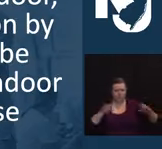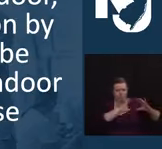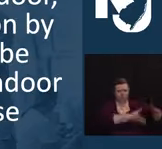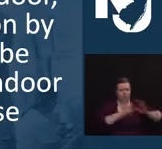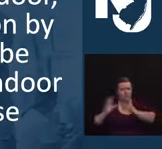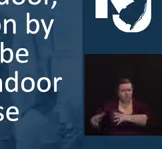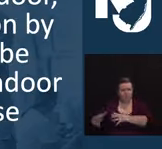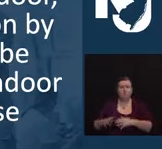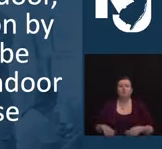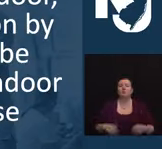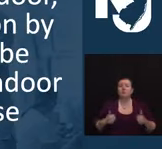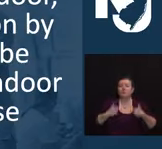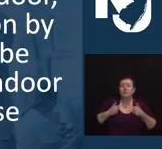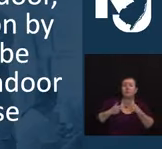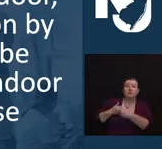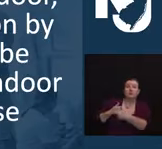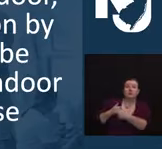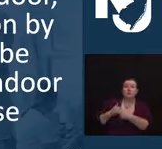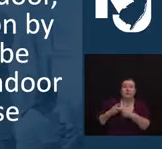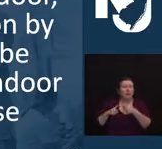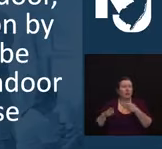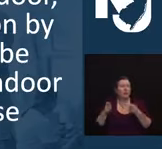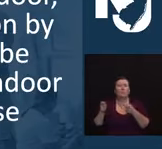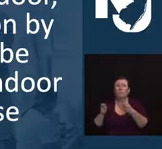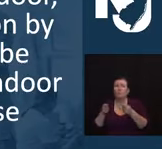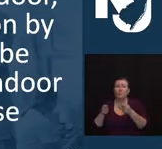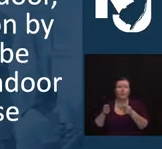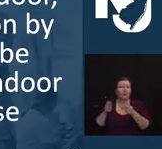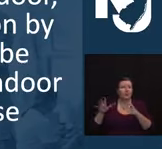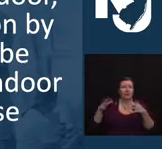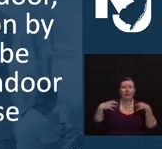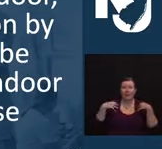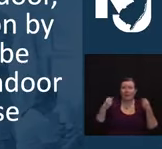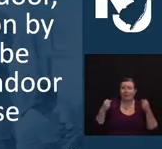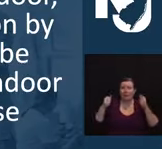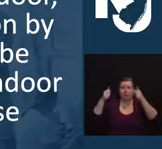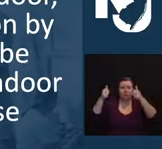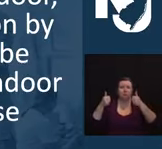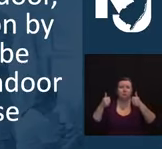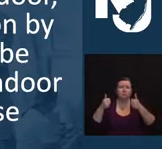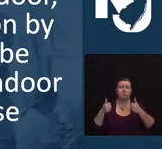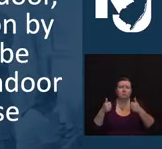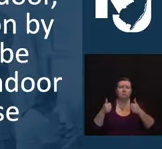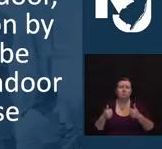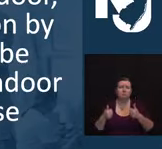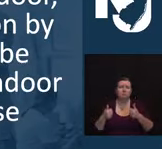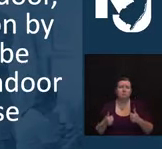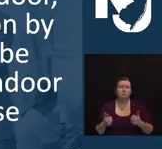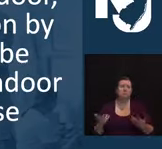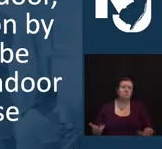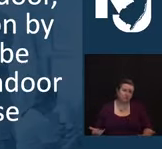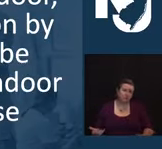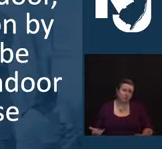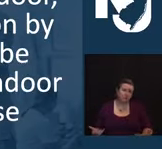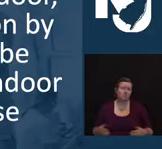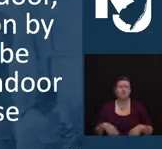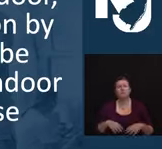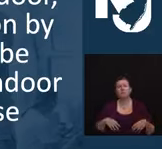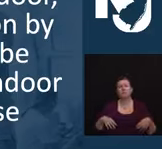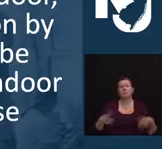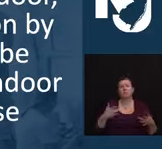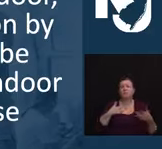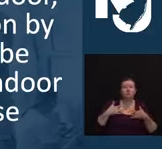of health rather is declining. We have enormous concern regarding the emotional distress caused